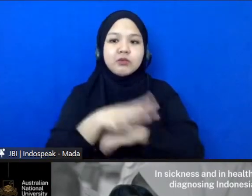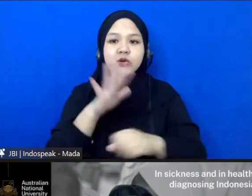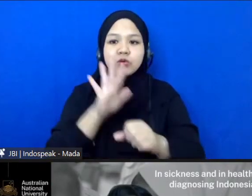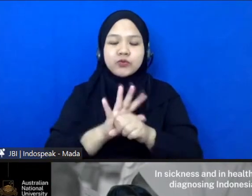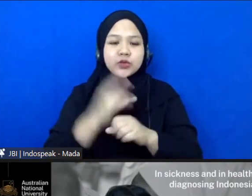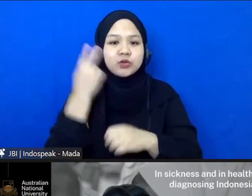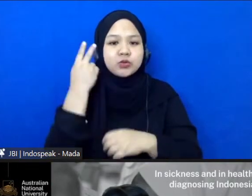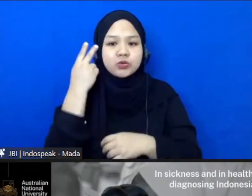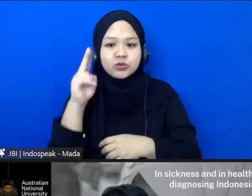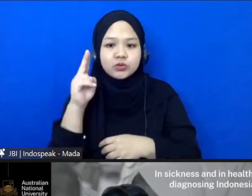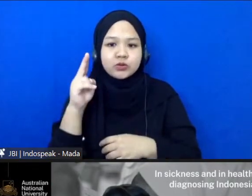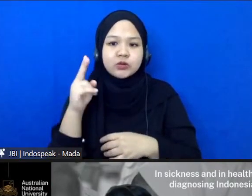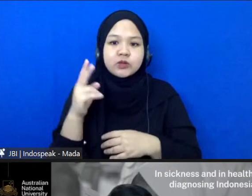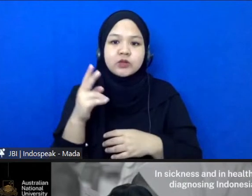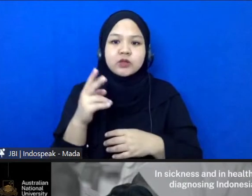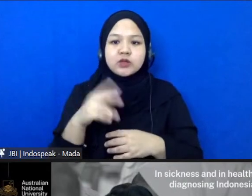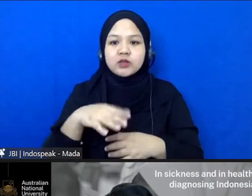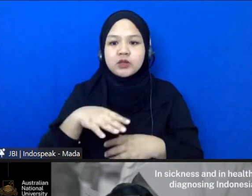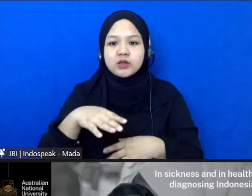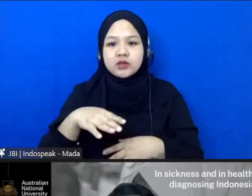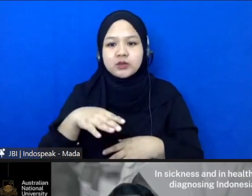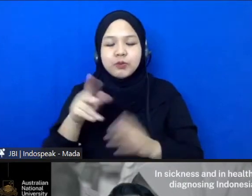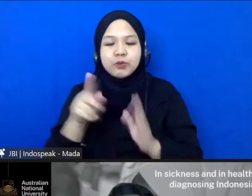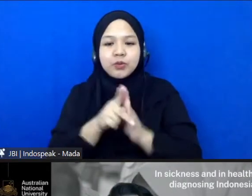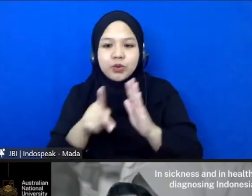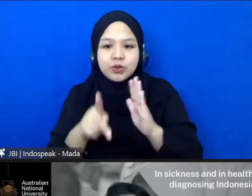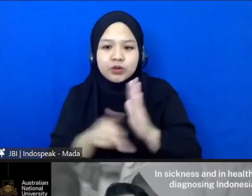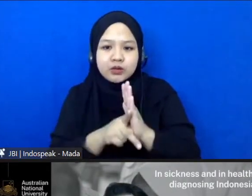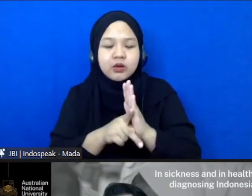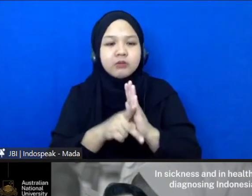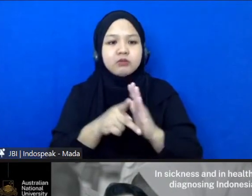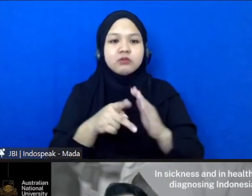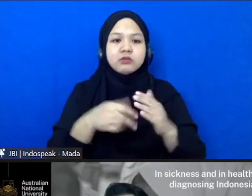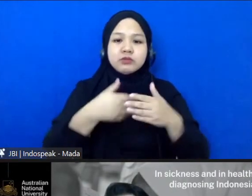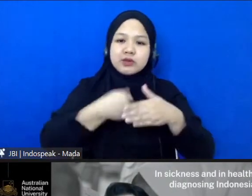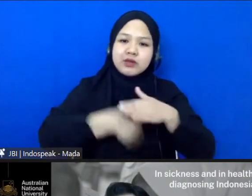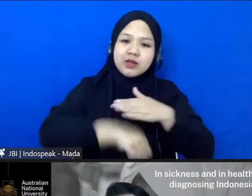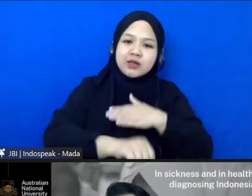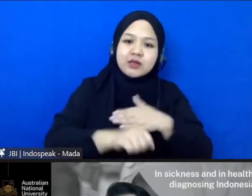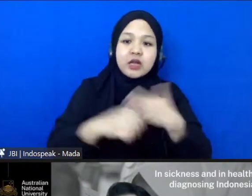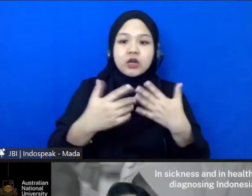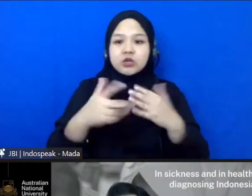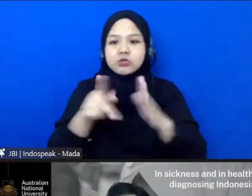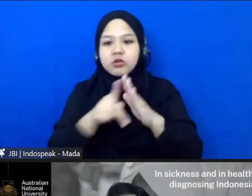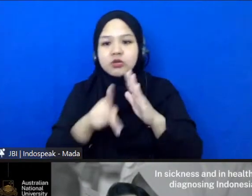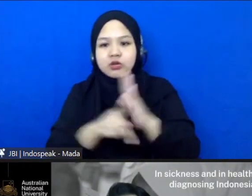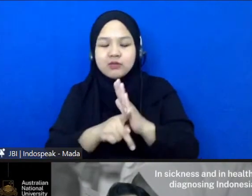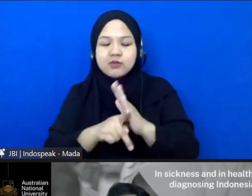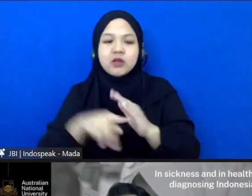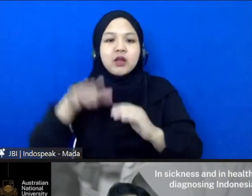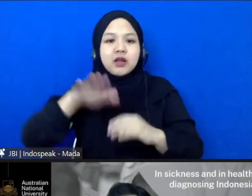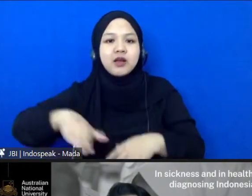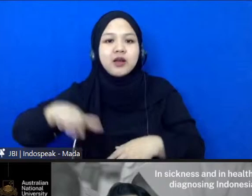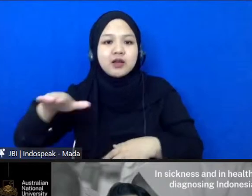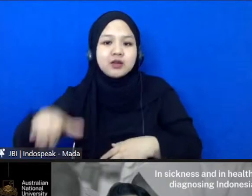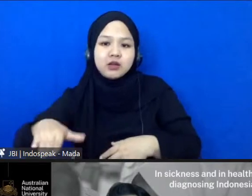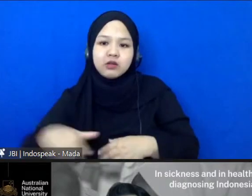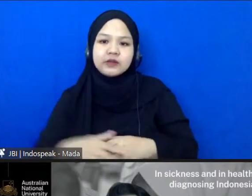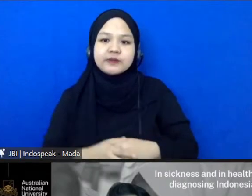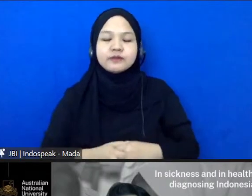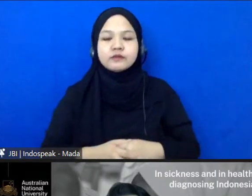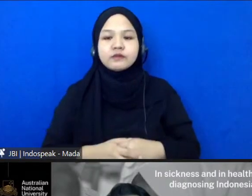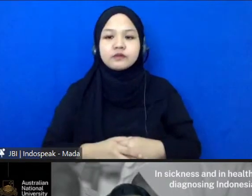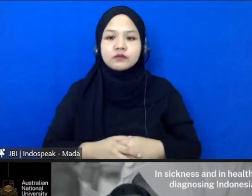Maternal and Child Health Programs, a case study for strengthening the health system. And this will be presented